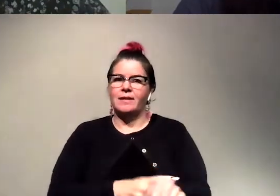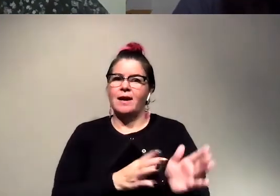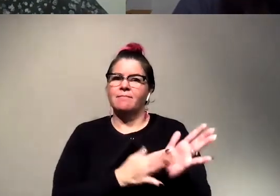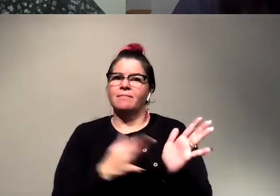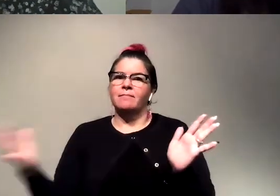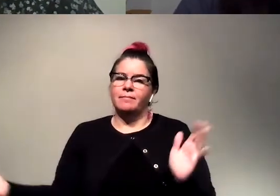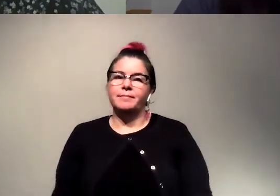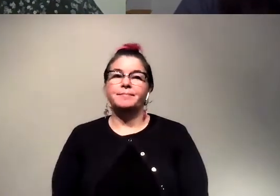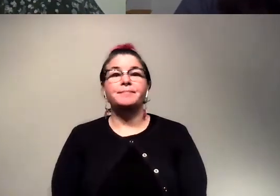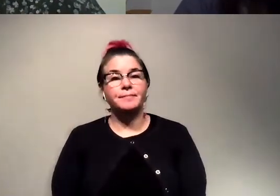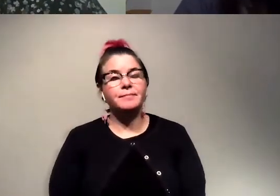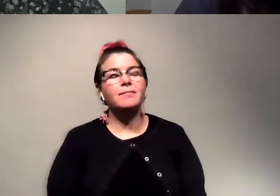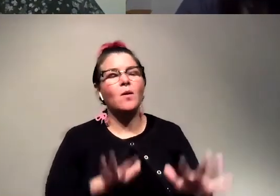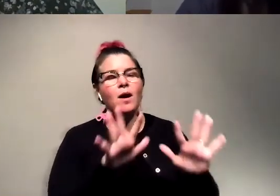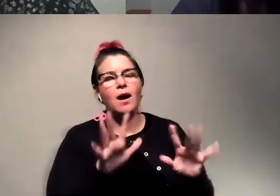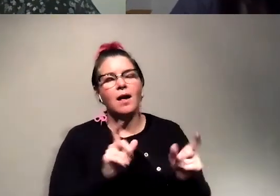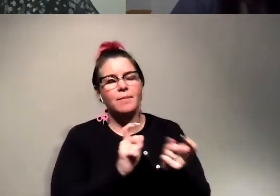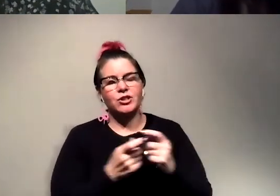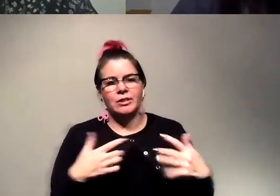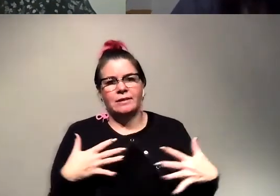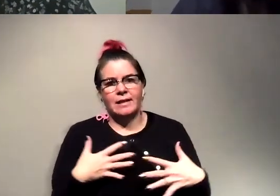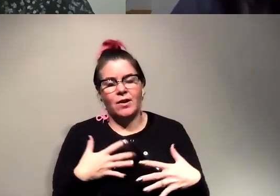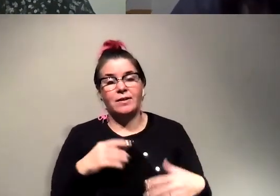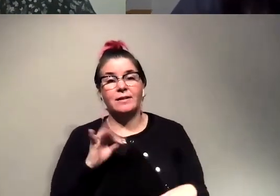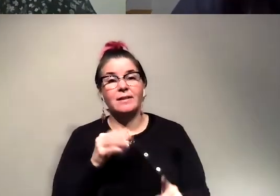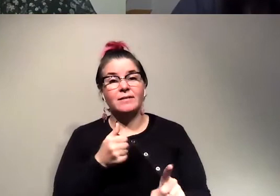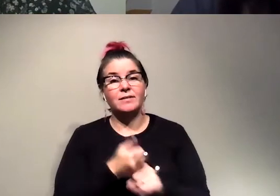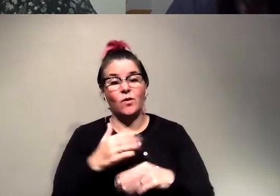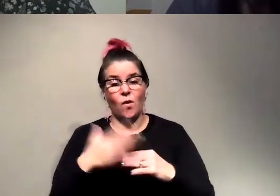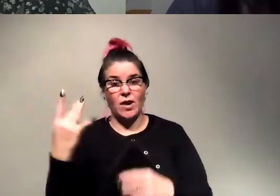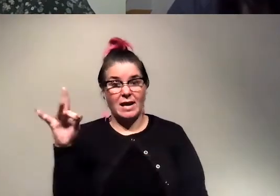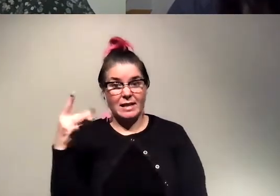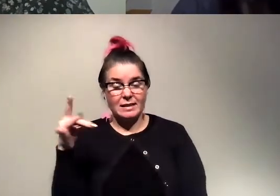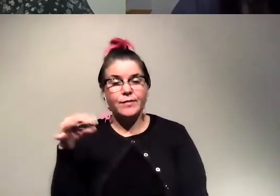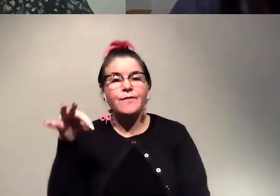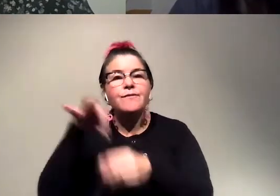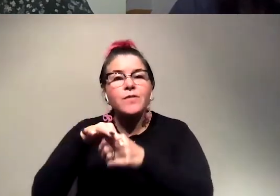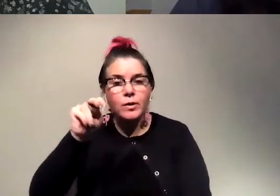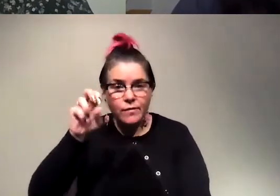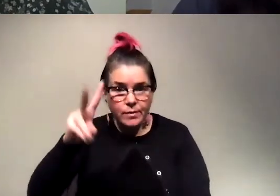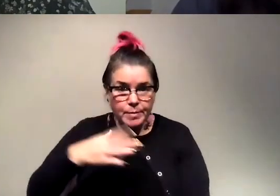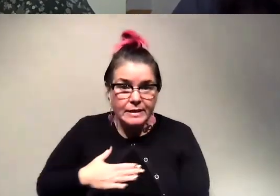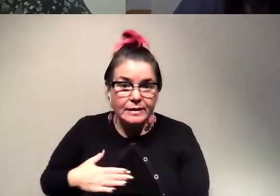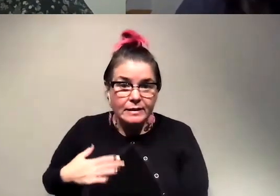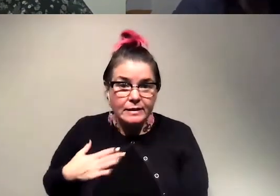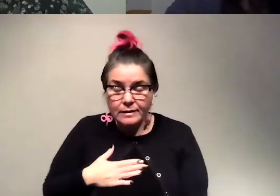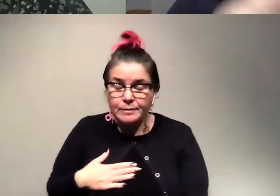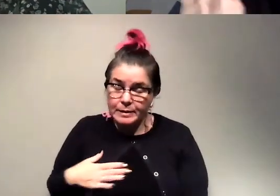Yep. Climate change is scary. If you're over 18, vote in November, please, as one thing you can